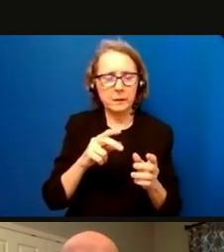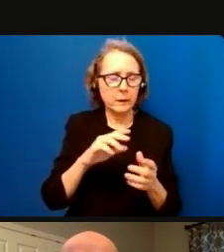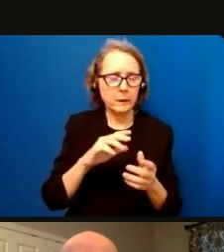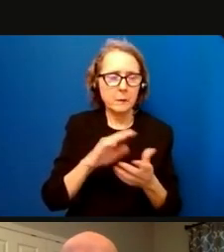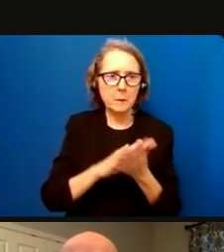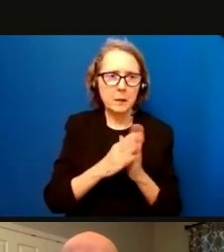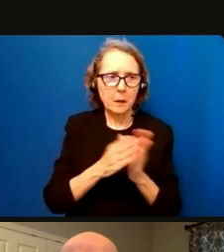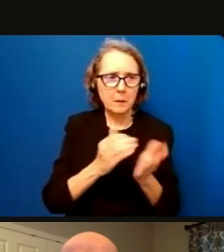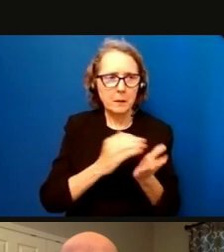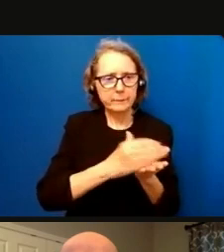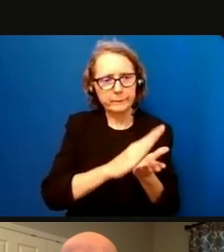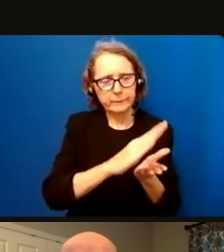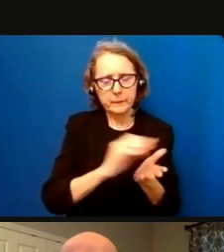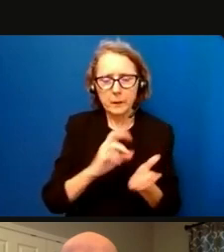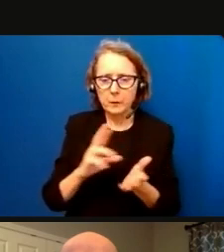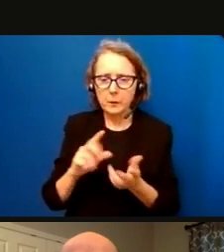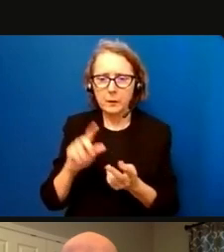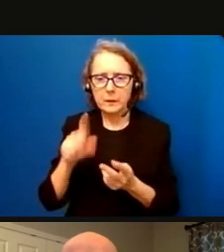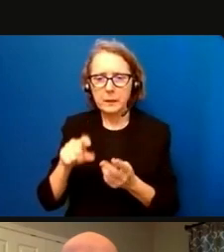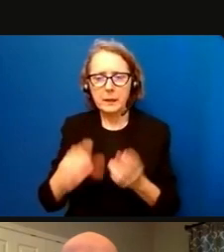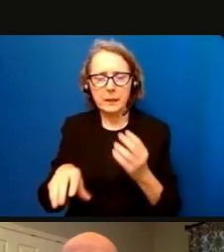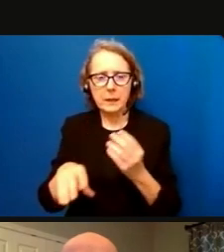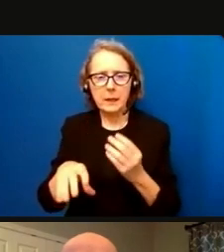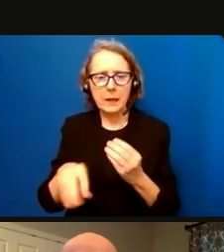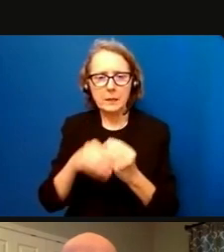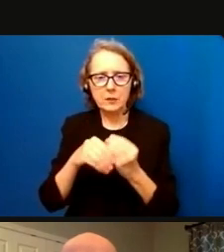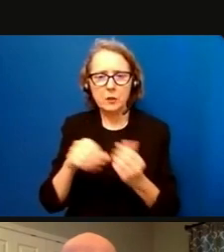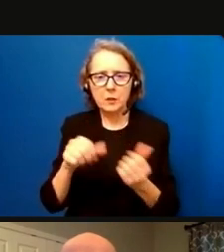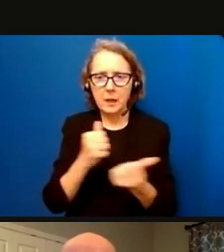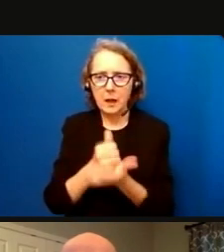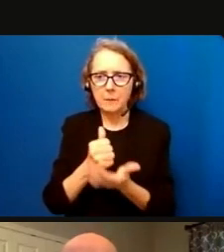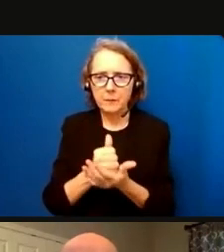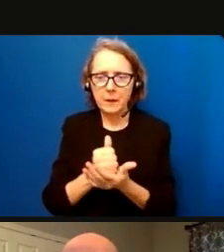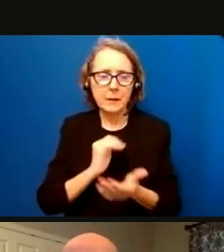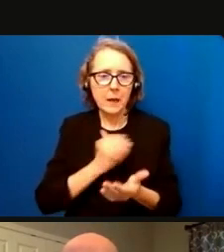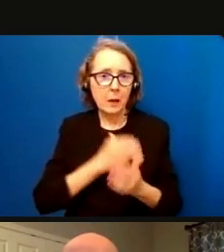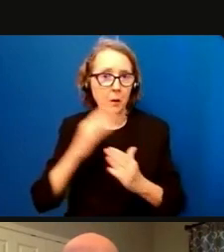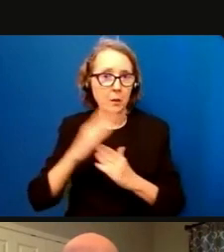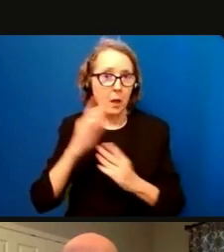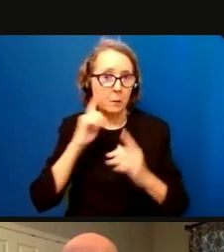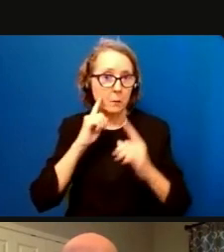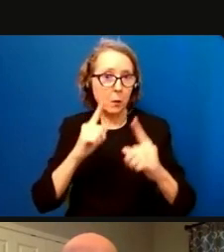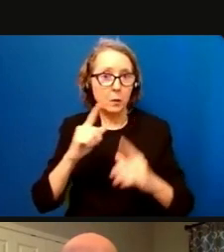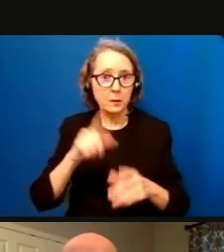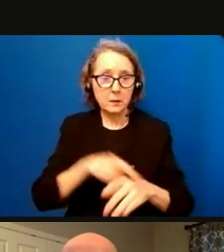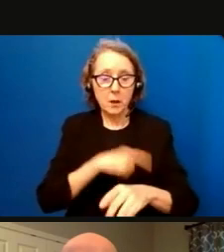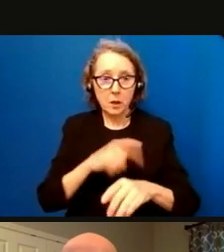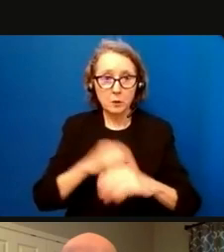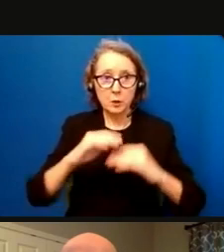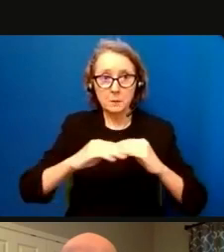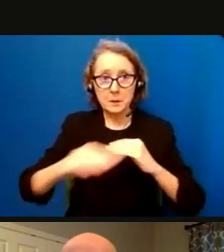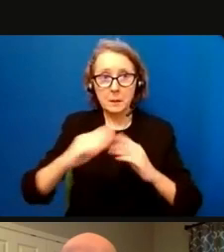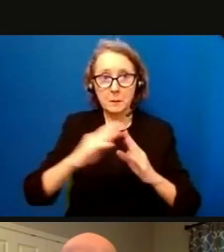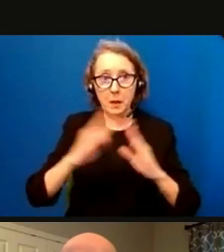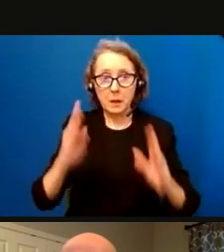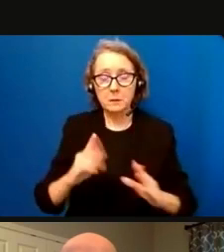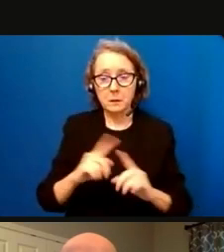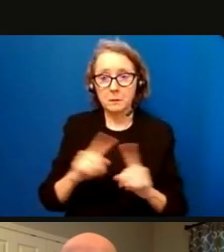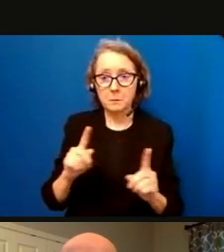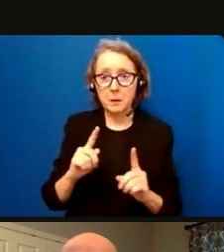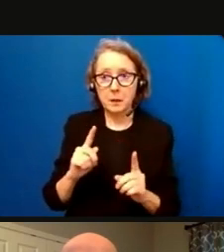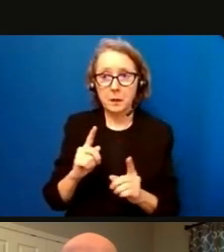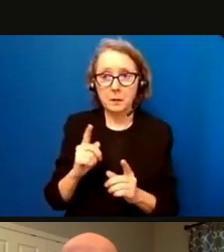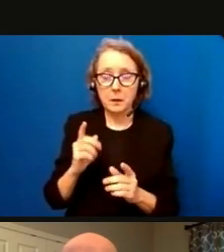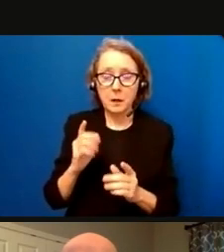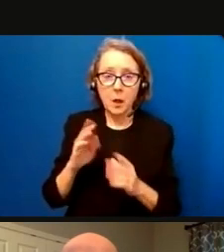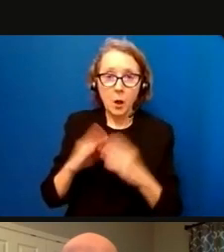or needing some additional assistance. So that's our number one goal is long-term stable housing. But with efforts with opening